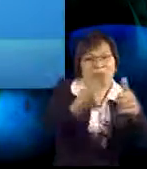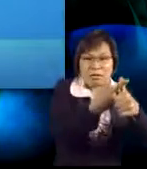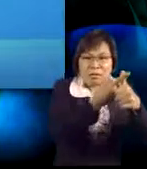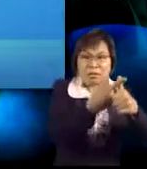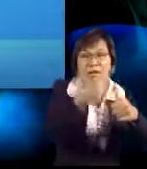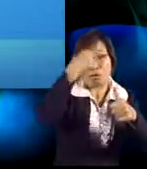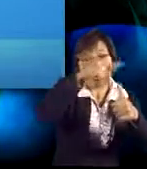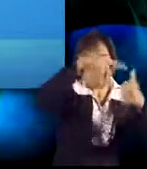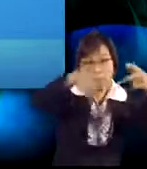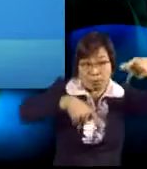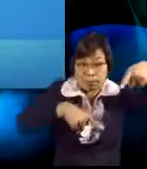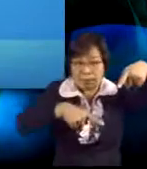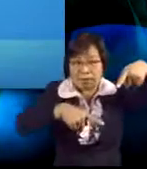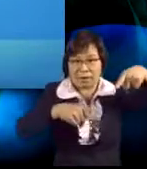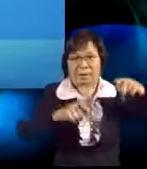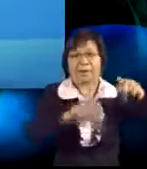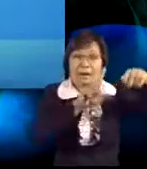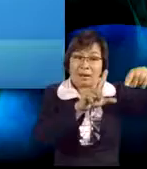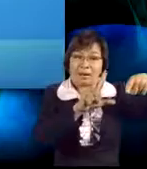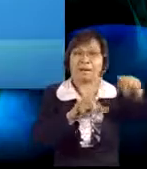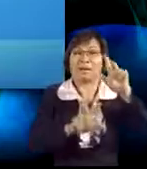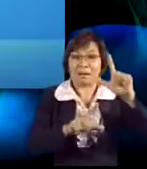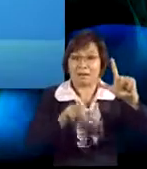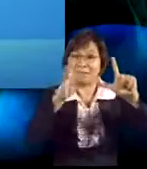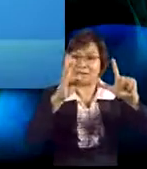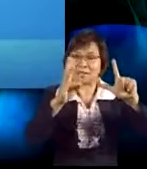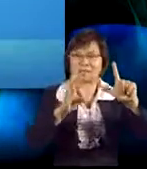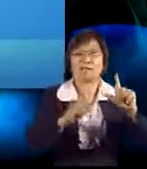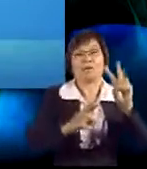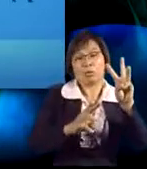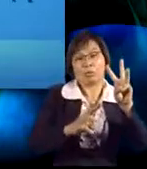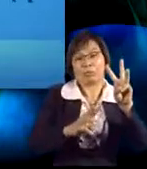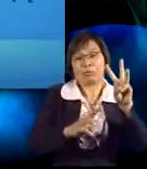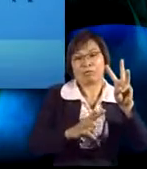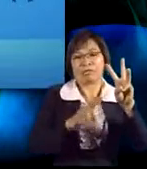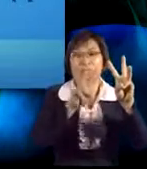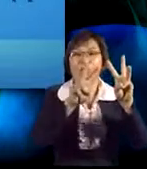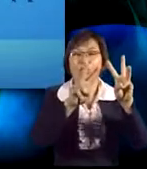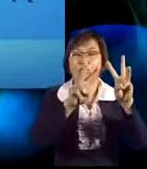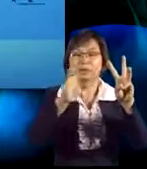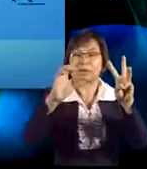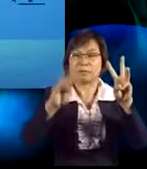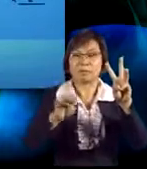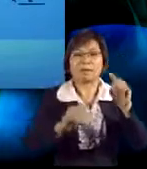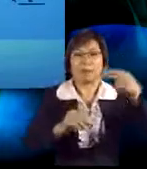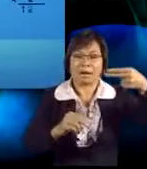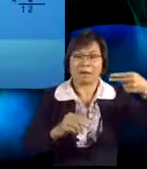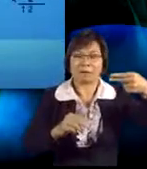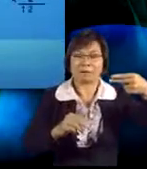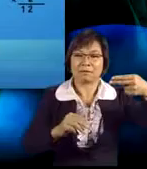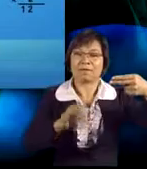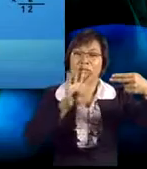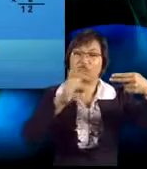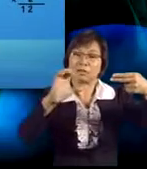For P, the length is equal to 6 centimeters, width is equal to 2 centimeters, and the height is equal to